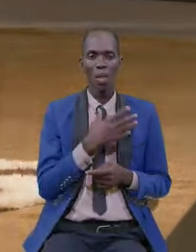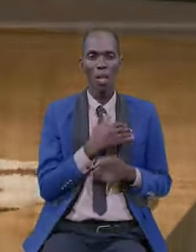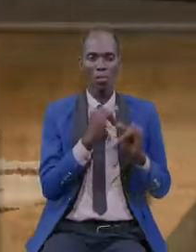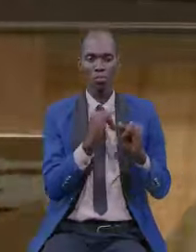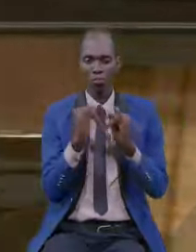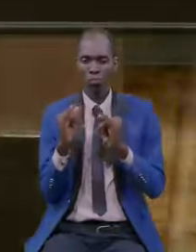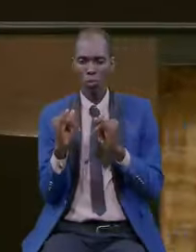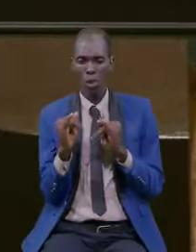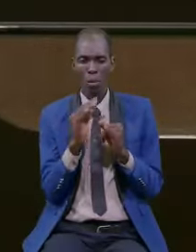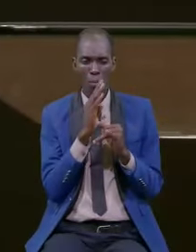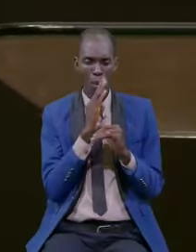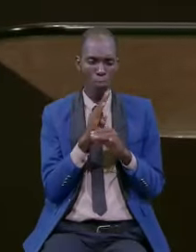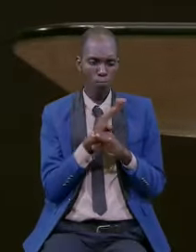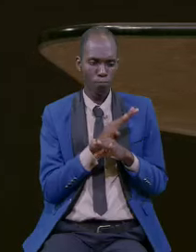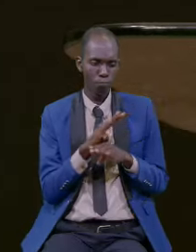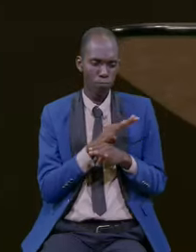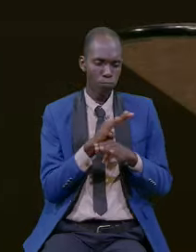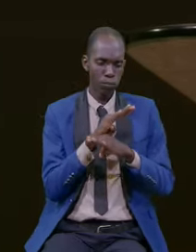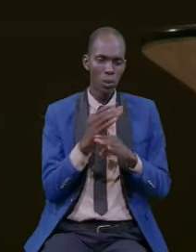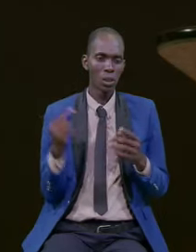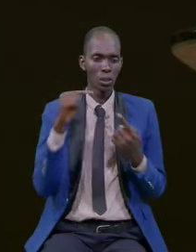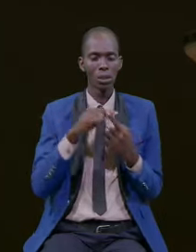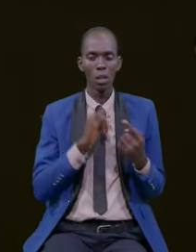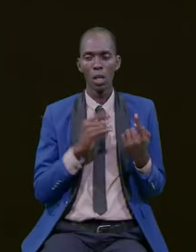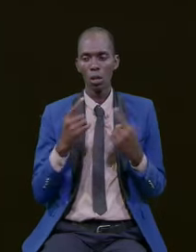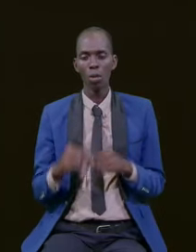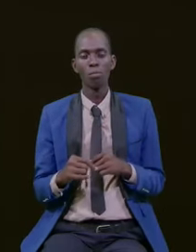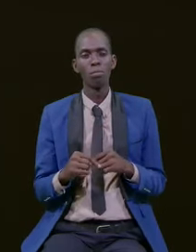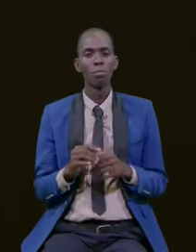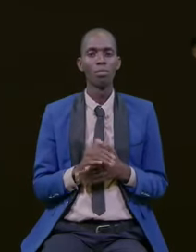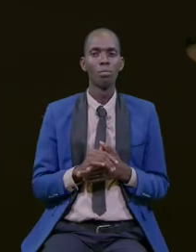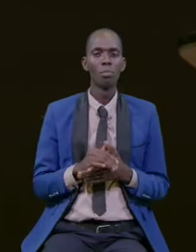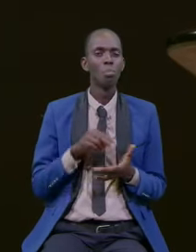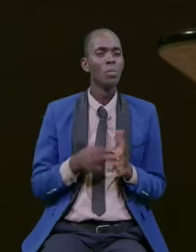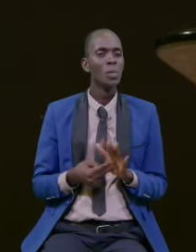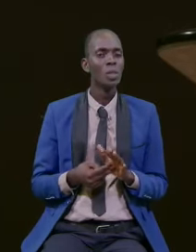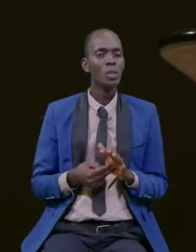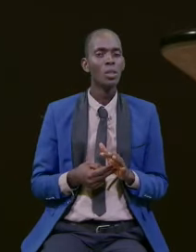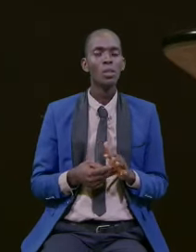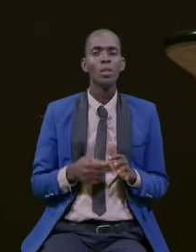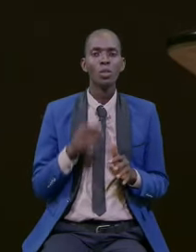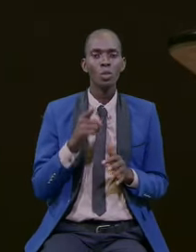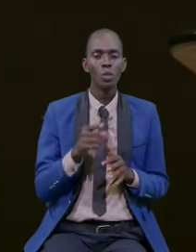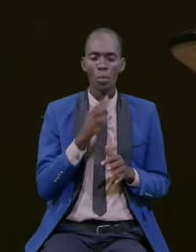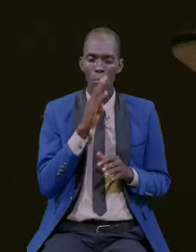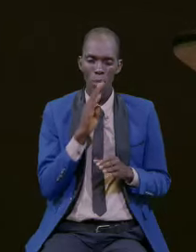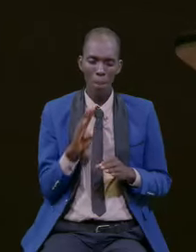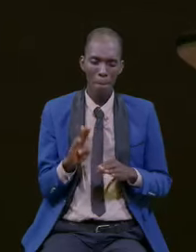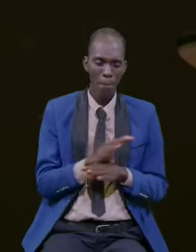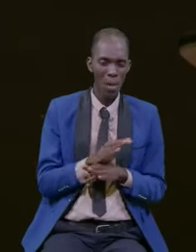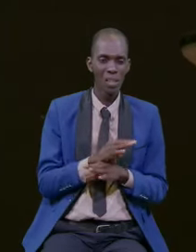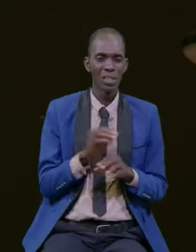till I come. What does that mean? Be occupied in the same